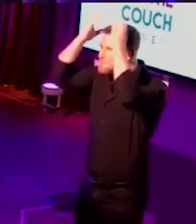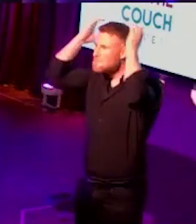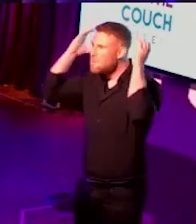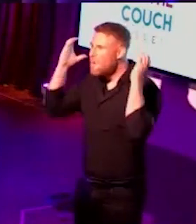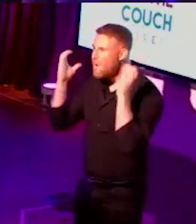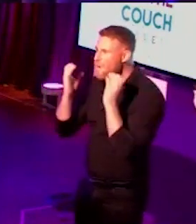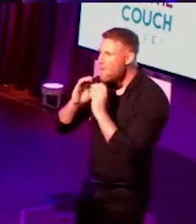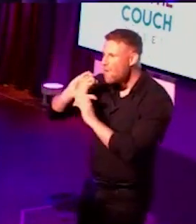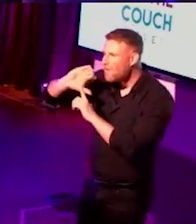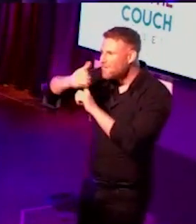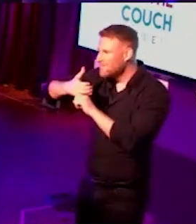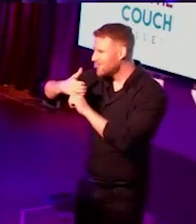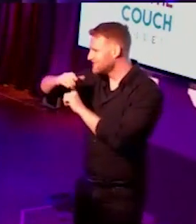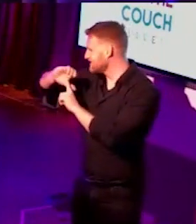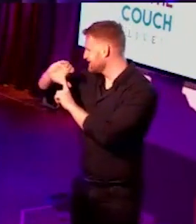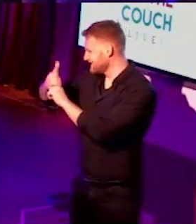like